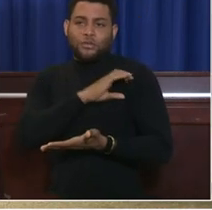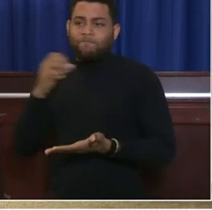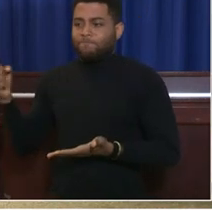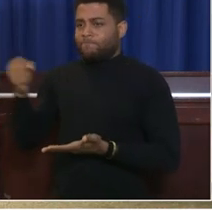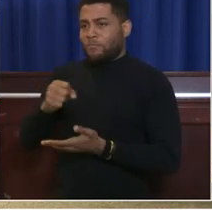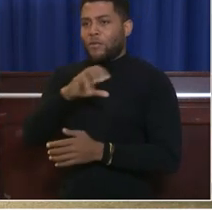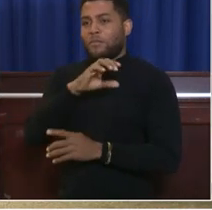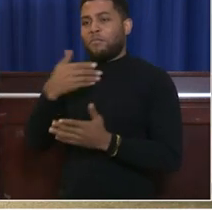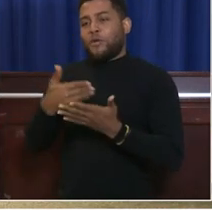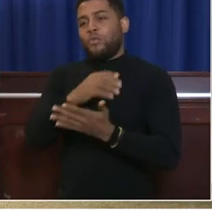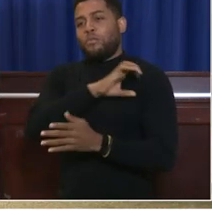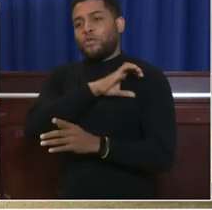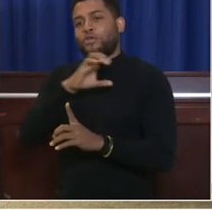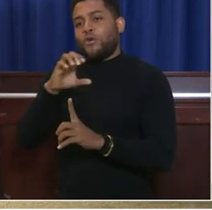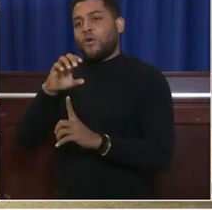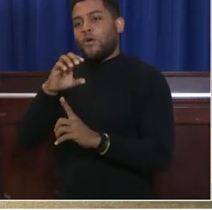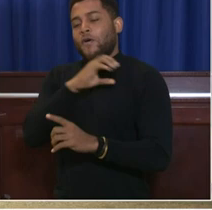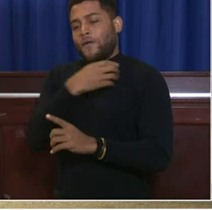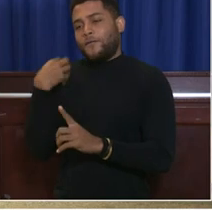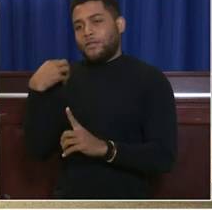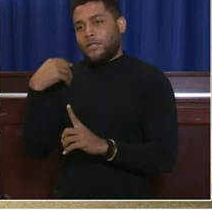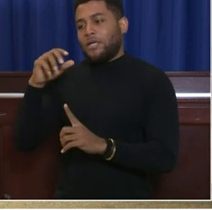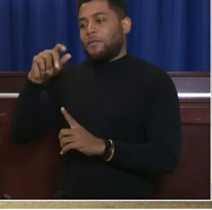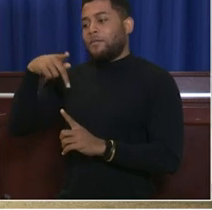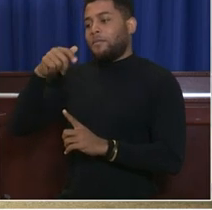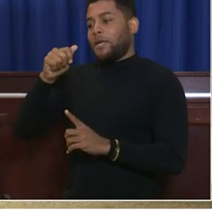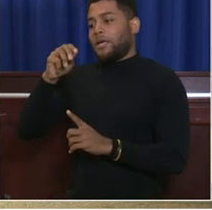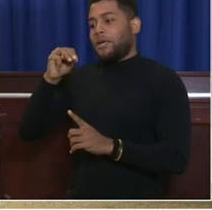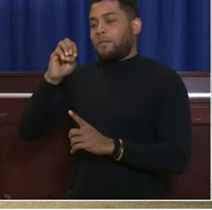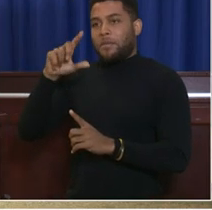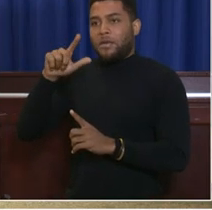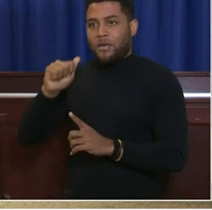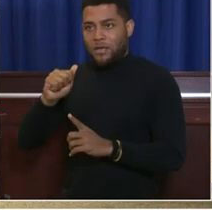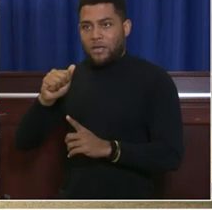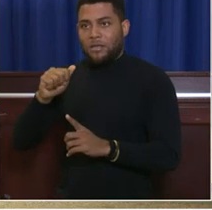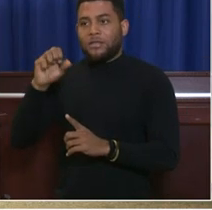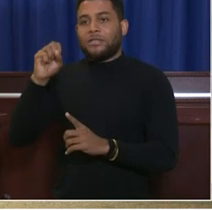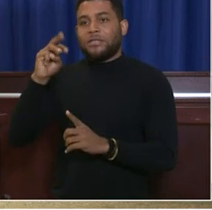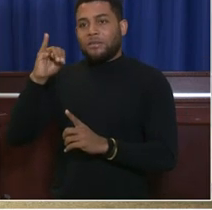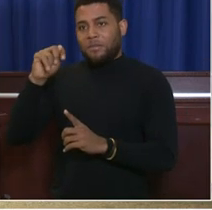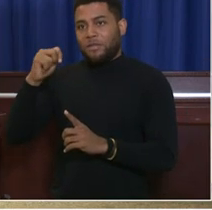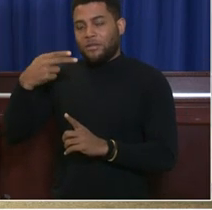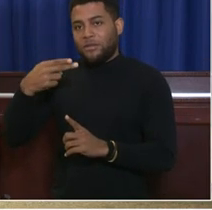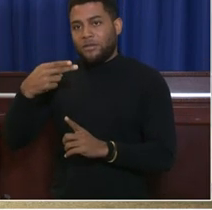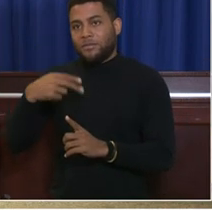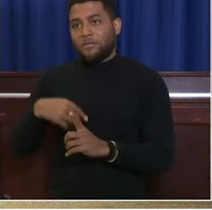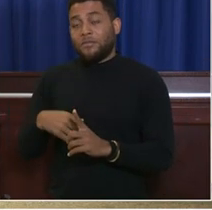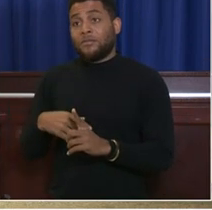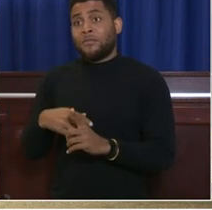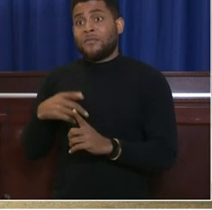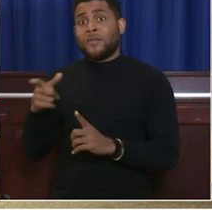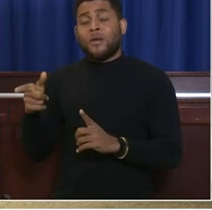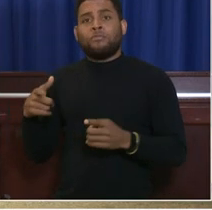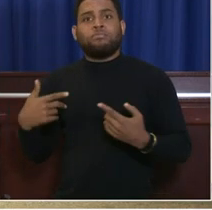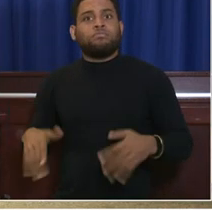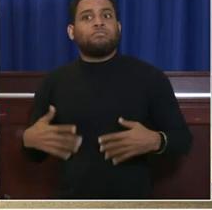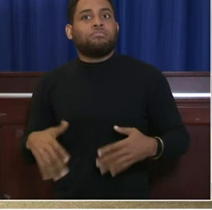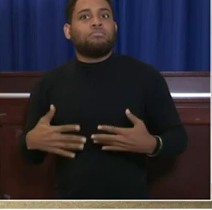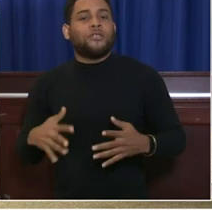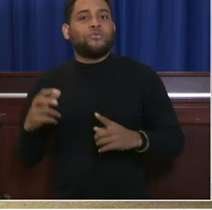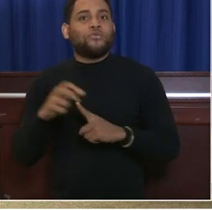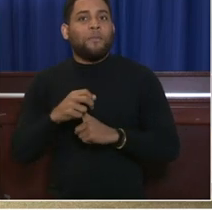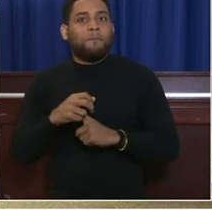running to address crime in all 8 wards. She is focused on building relationships both inside